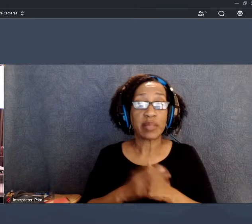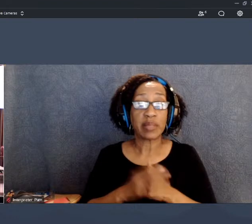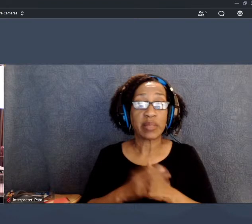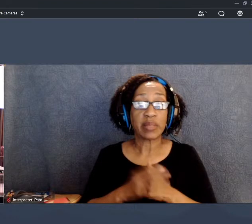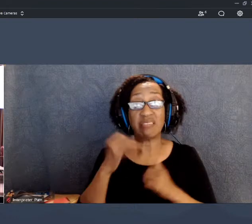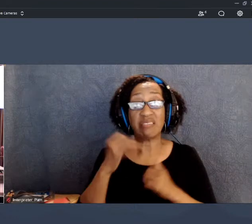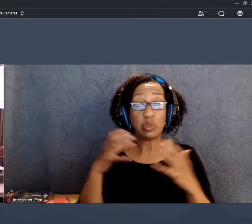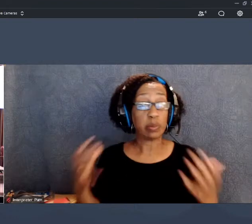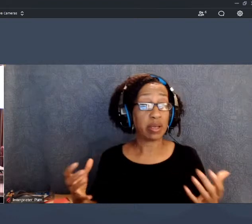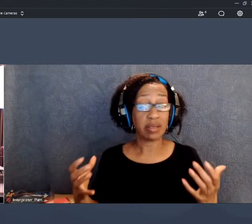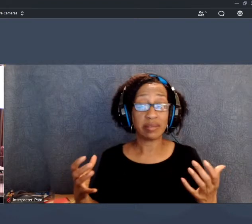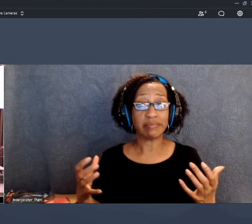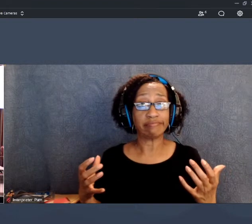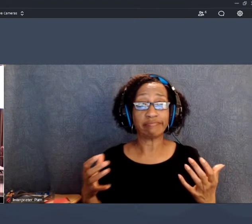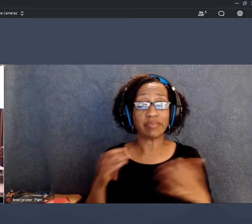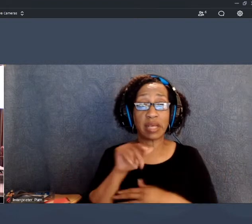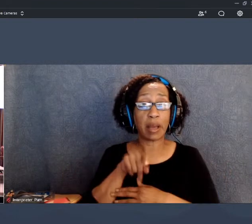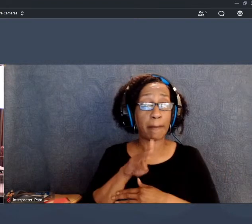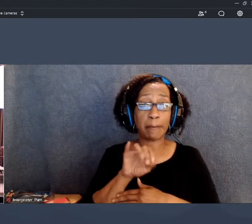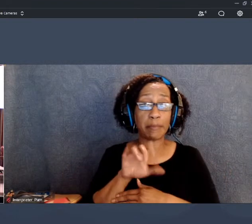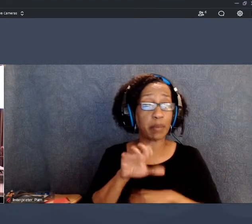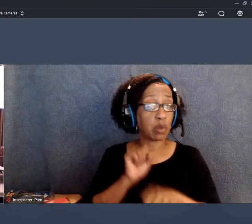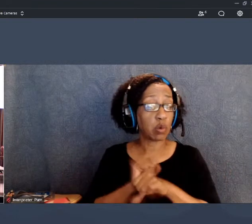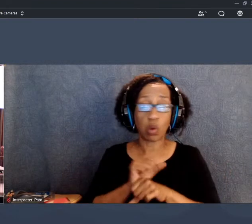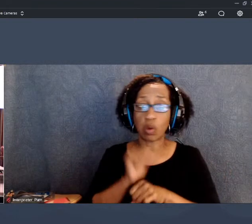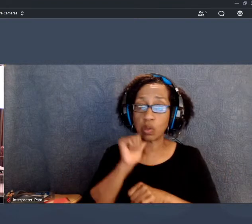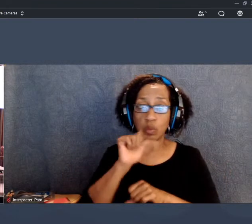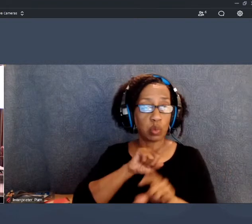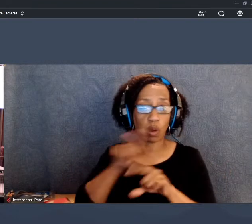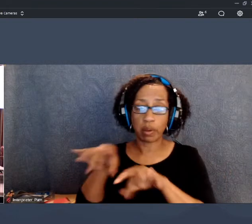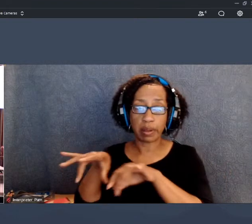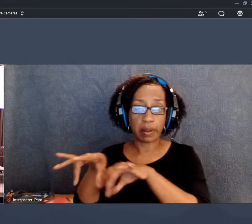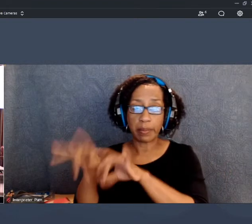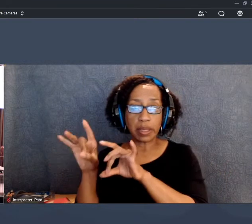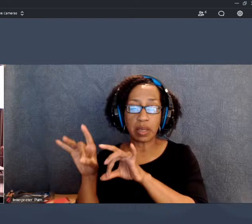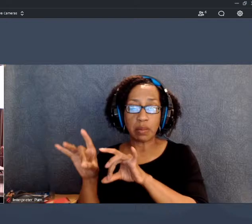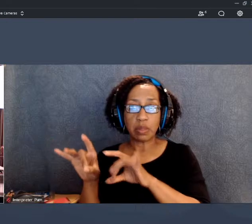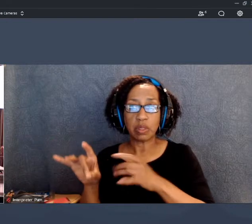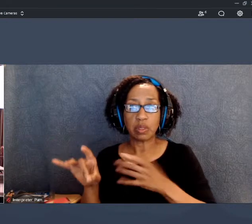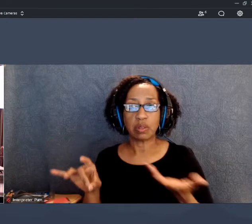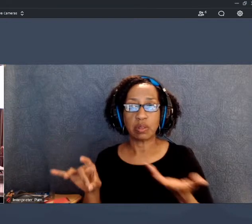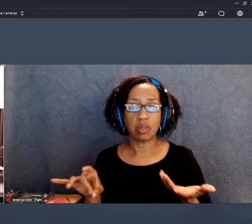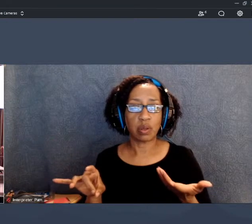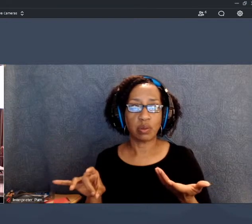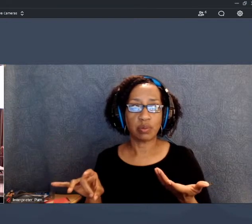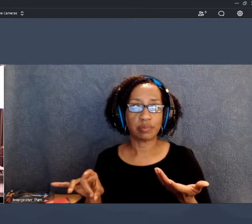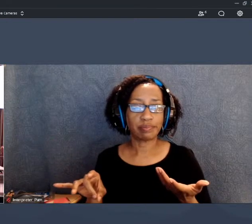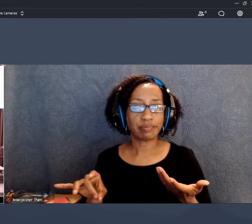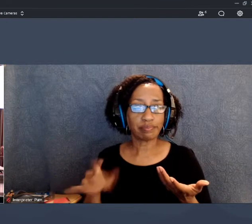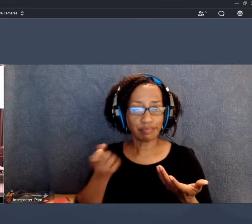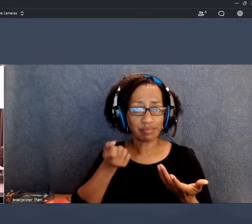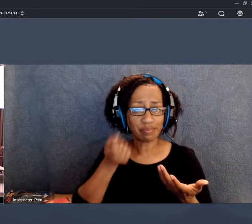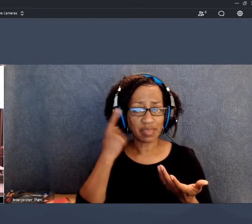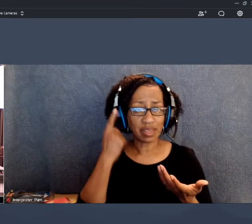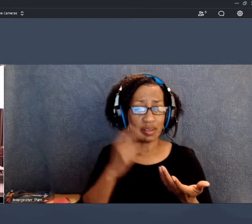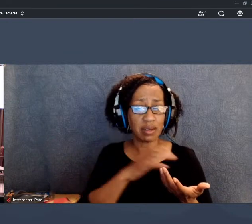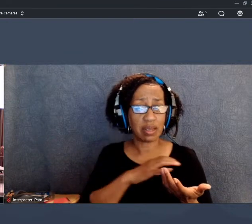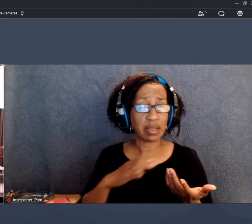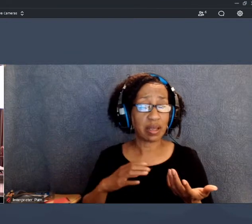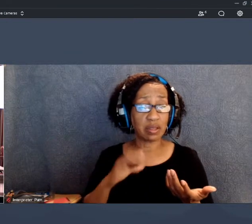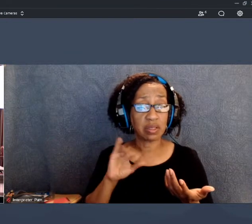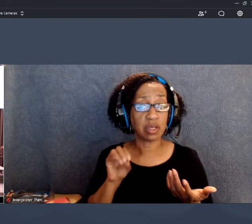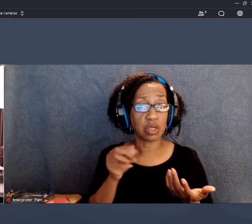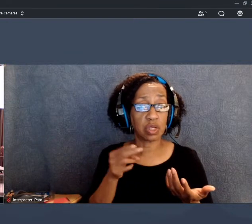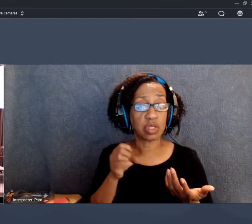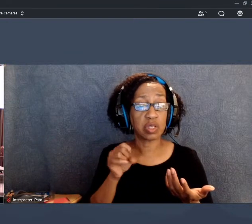picking it up anyway. So I don't see what we're going now. And I understand Councilwoman